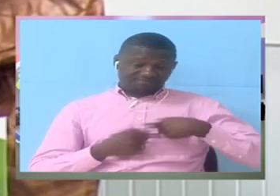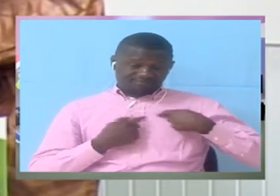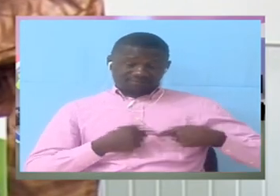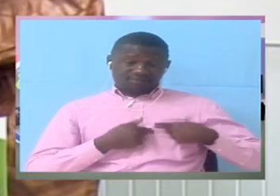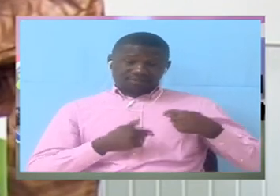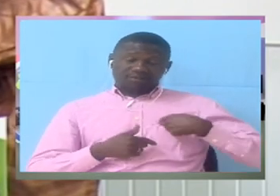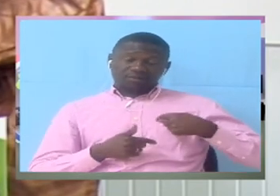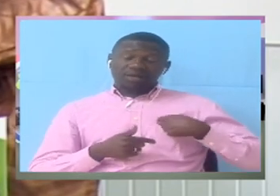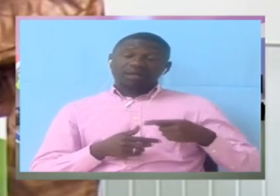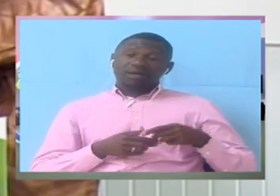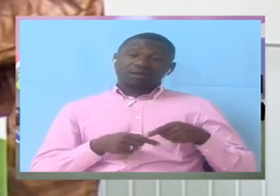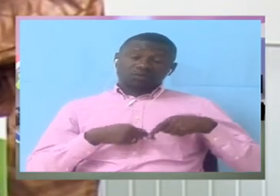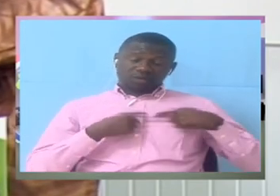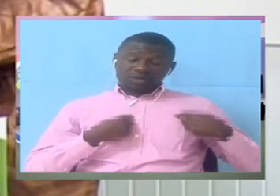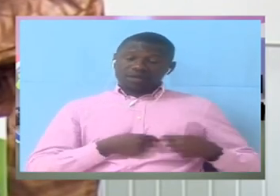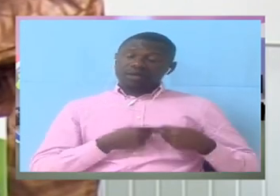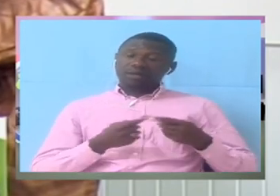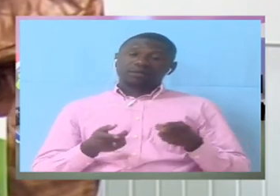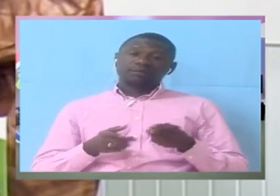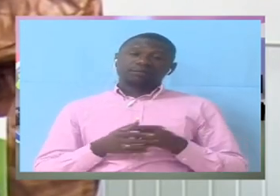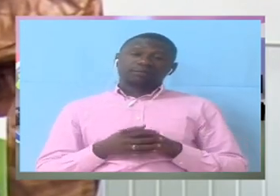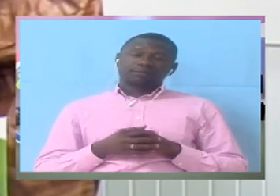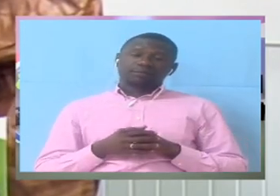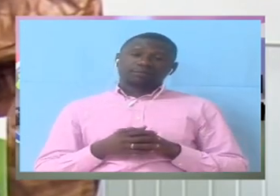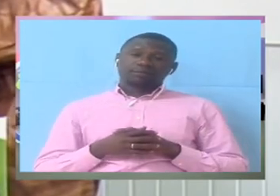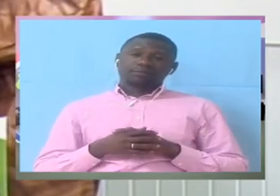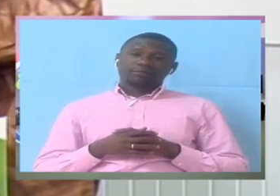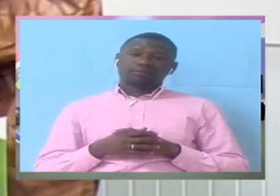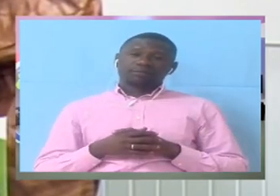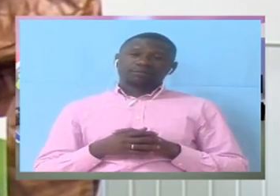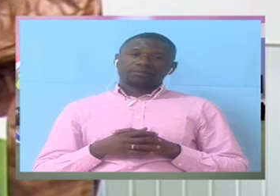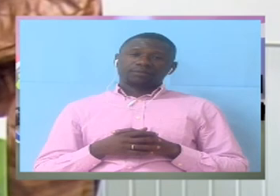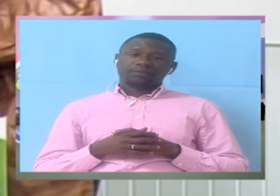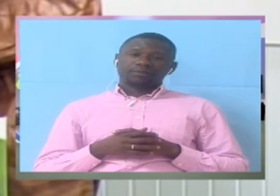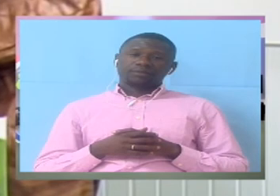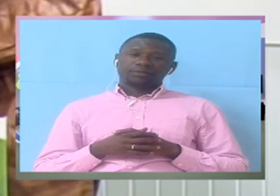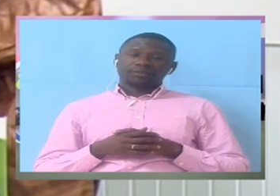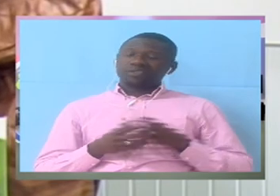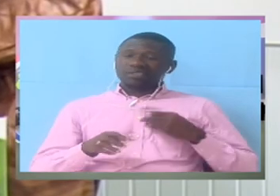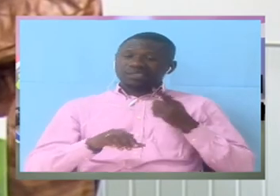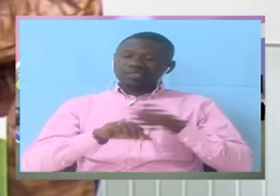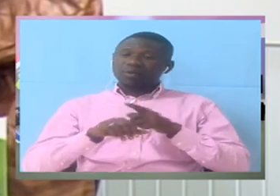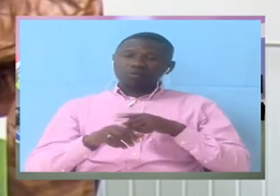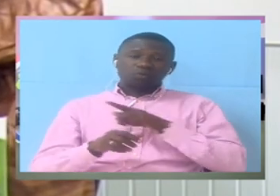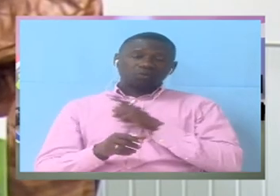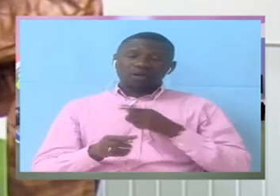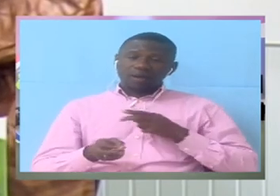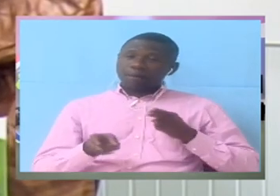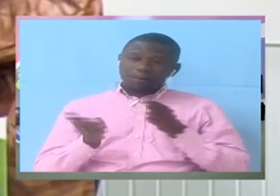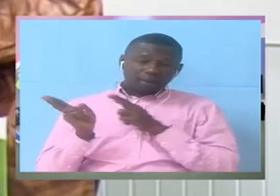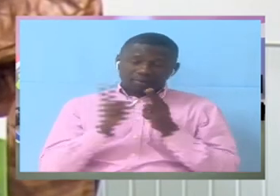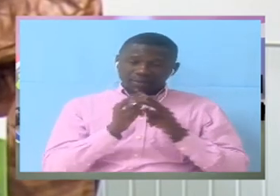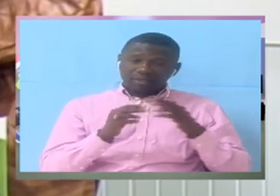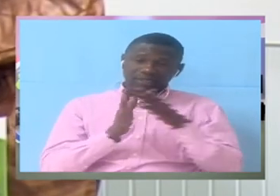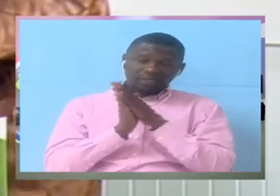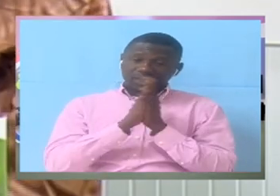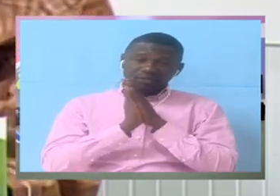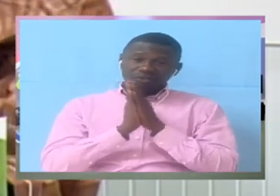fighting is done with the heart. The time we were fighting against